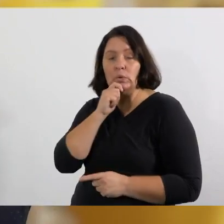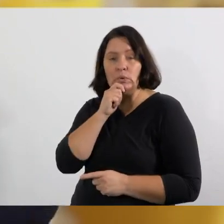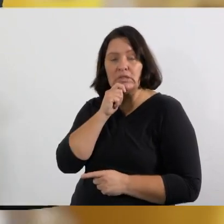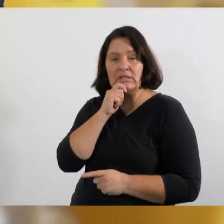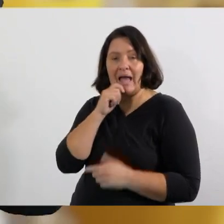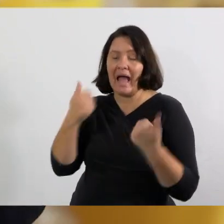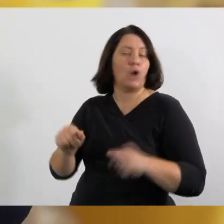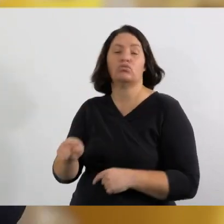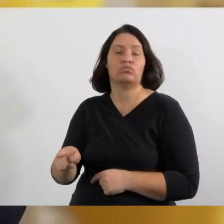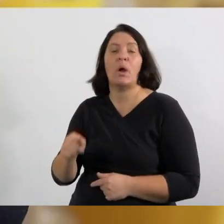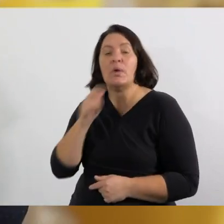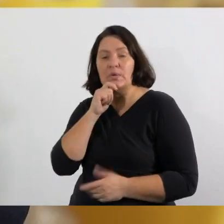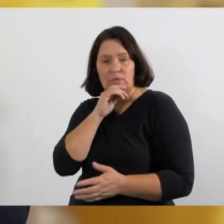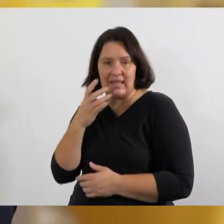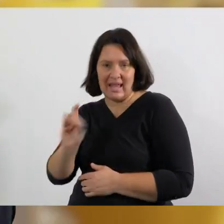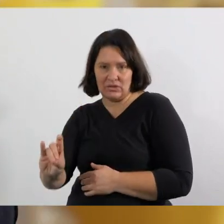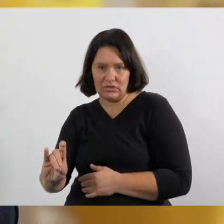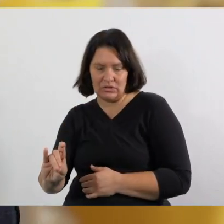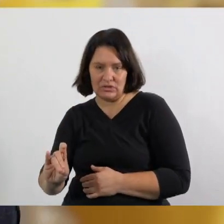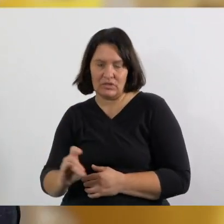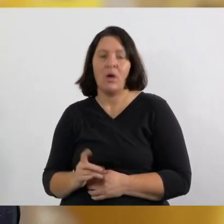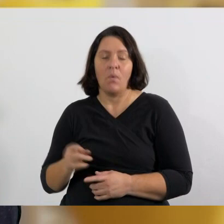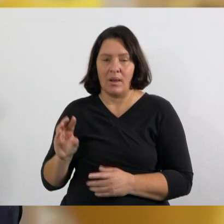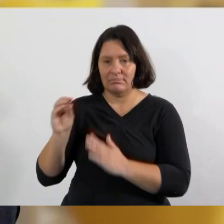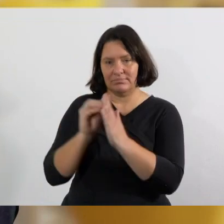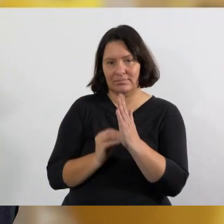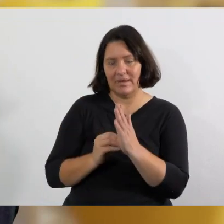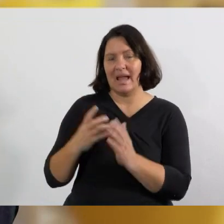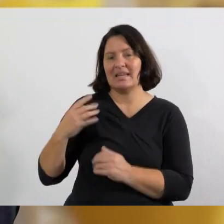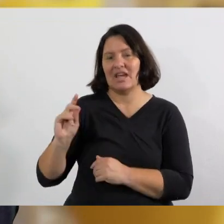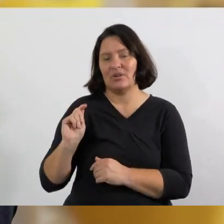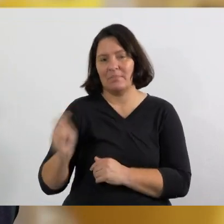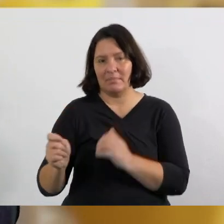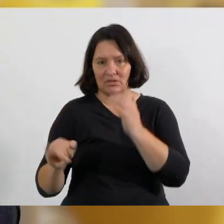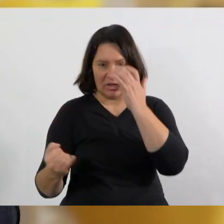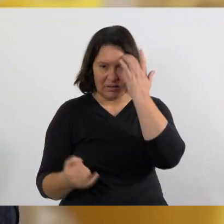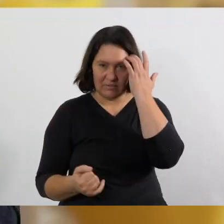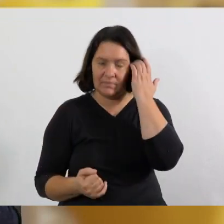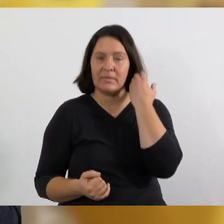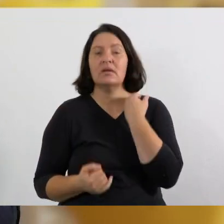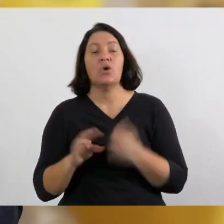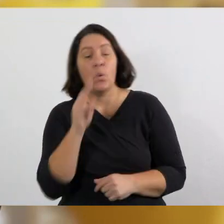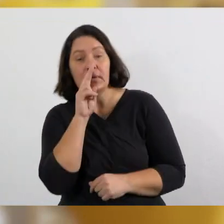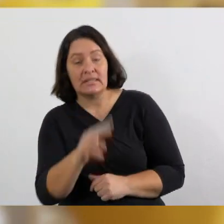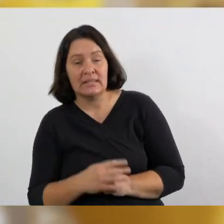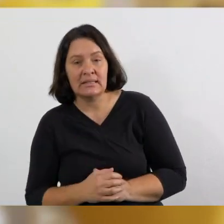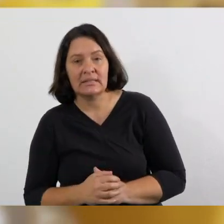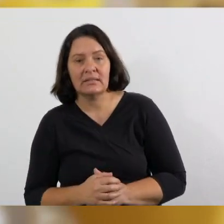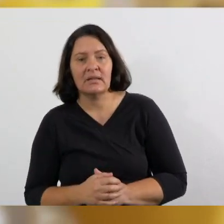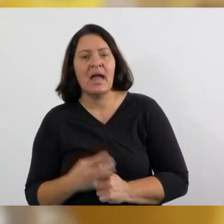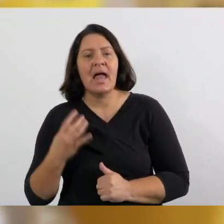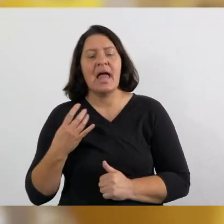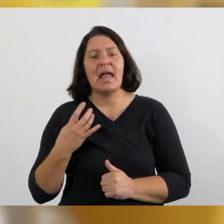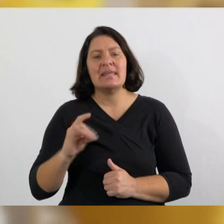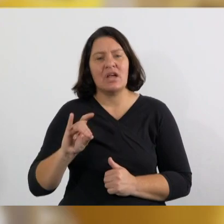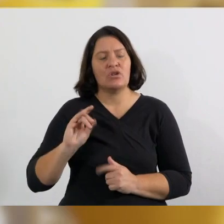as I've said. All such amounts will be recorded in the cash payments journal. Let us see how